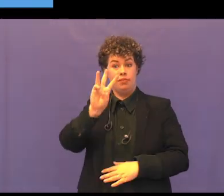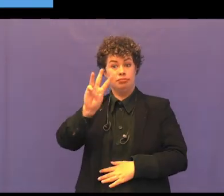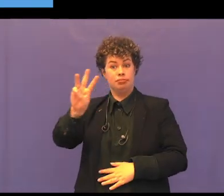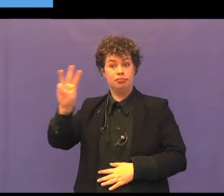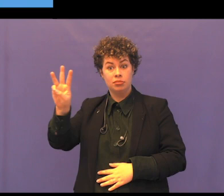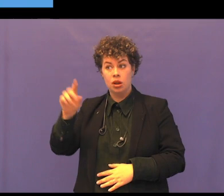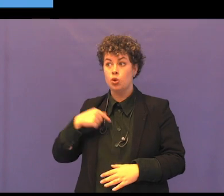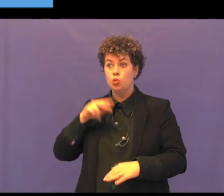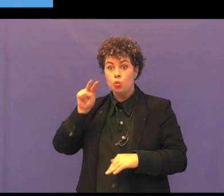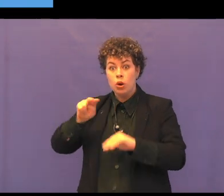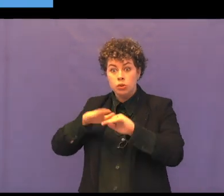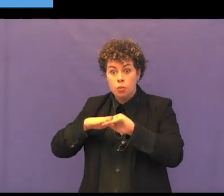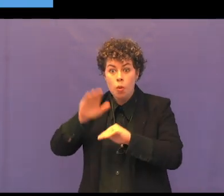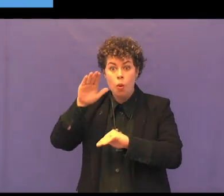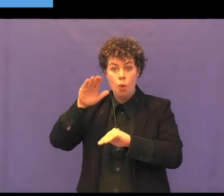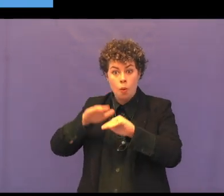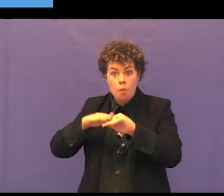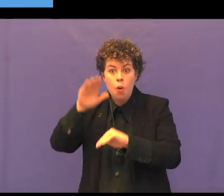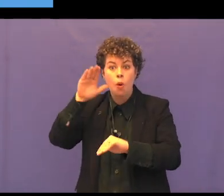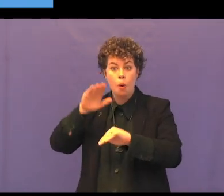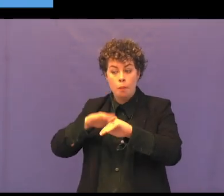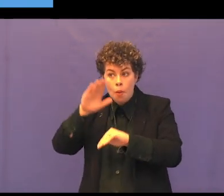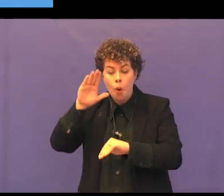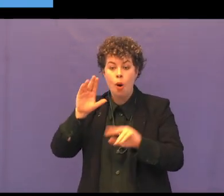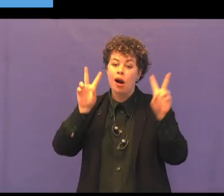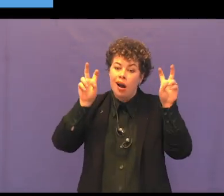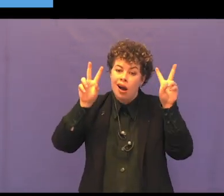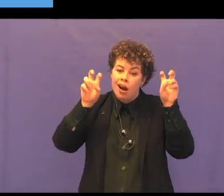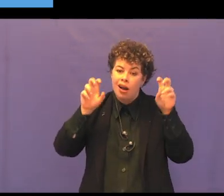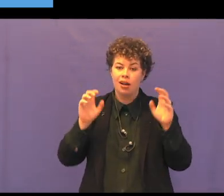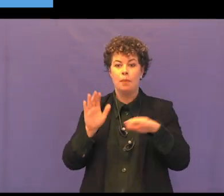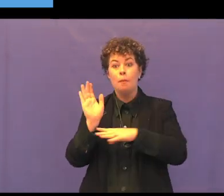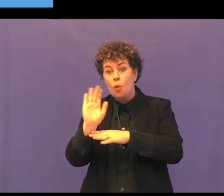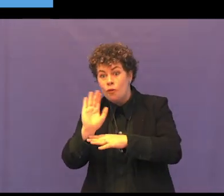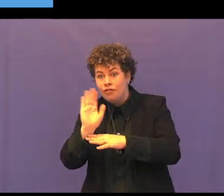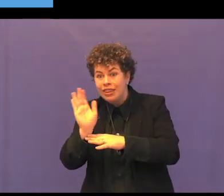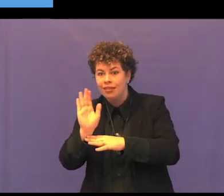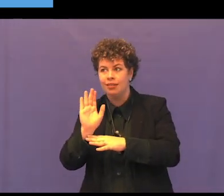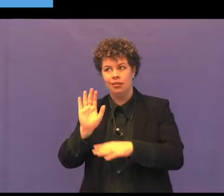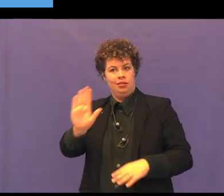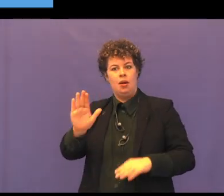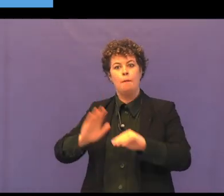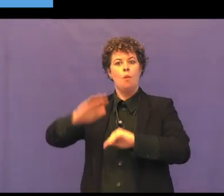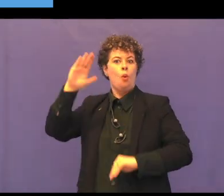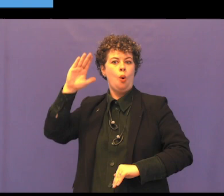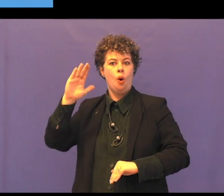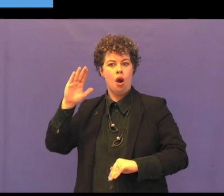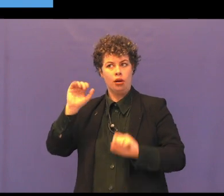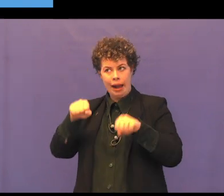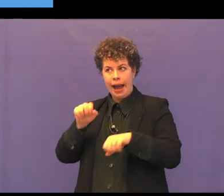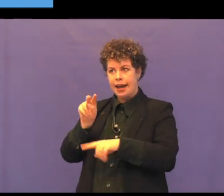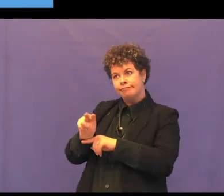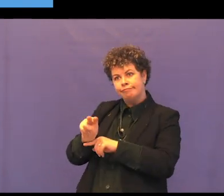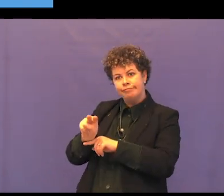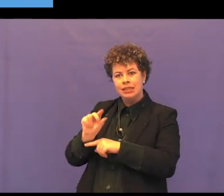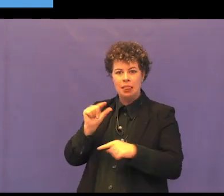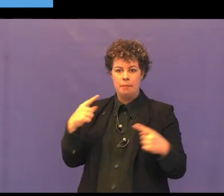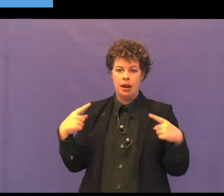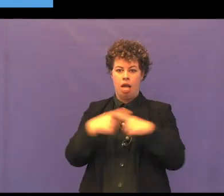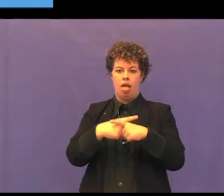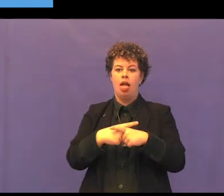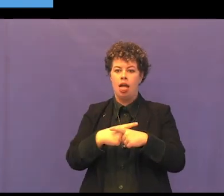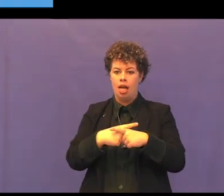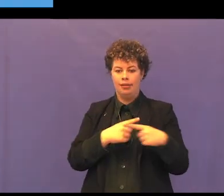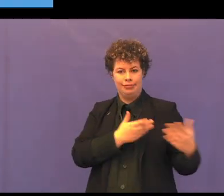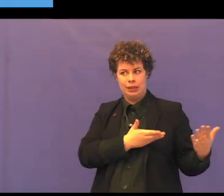or films. So this is one of the paradoxes, if you like, supply-side ecology has to deal with. The other, which is